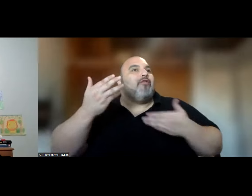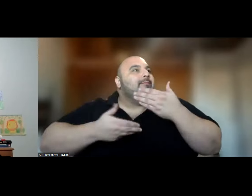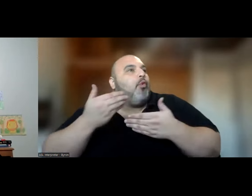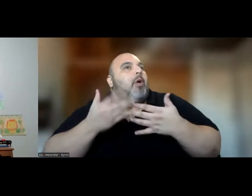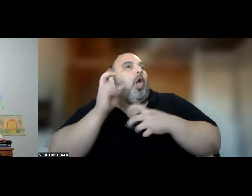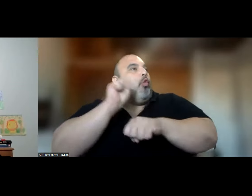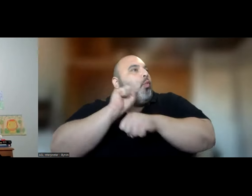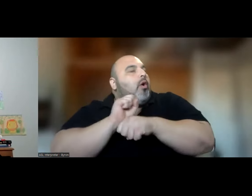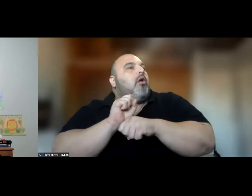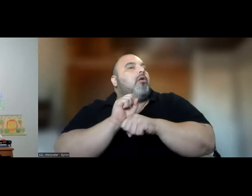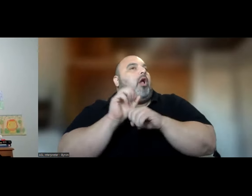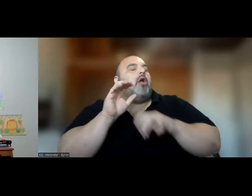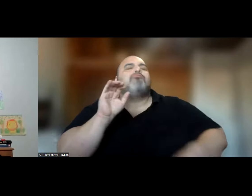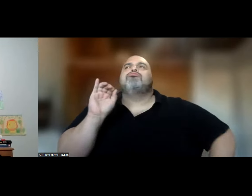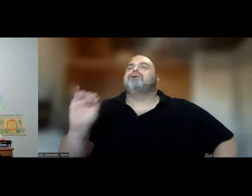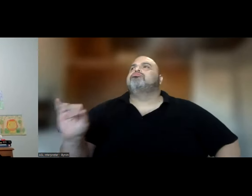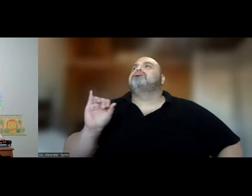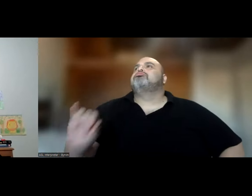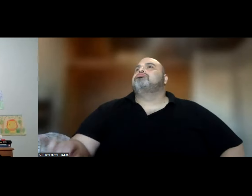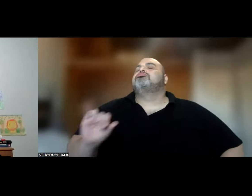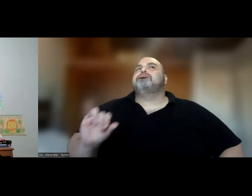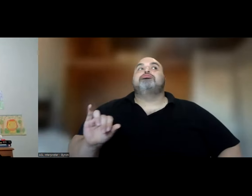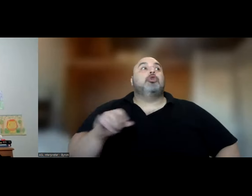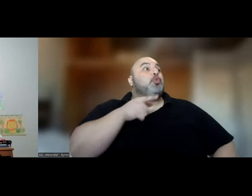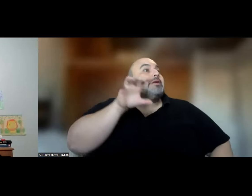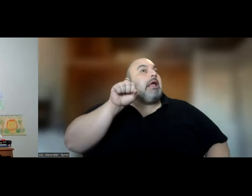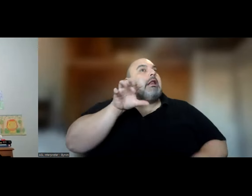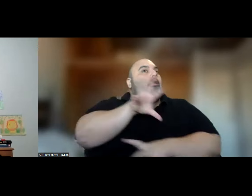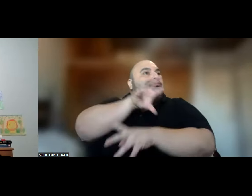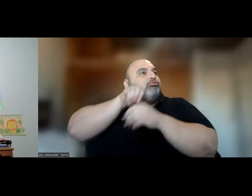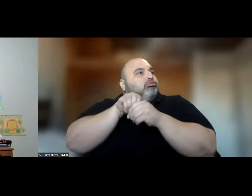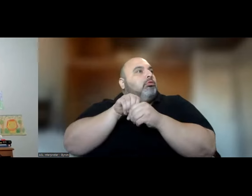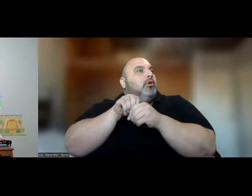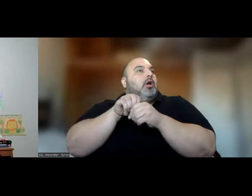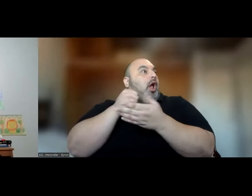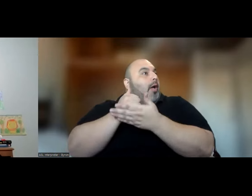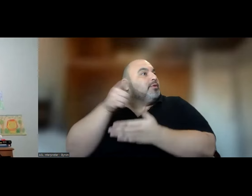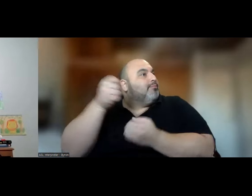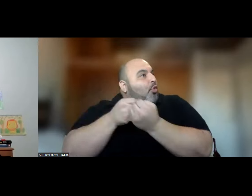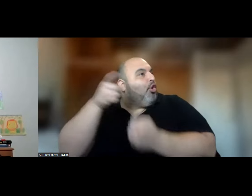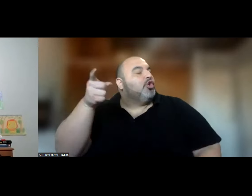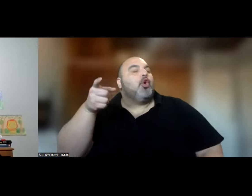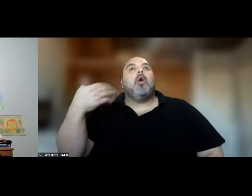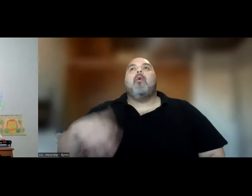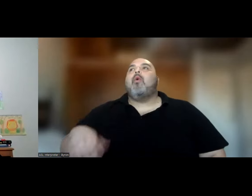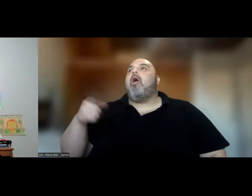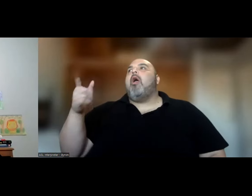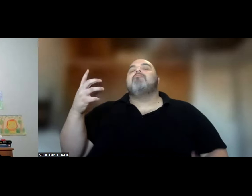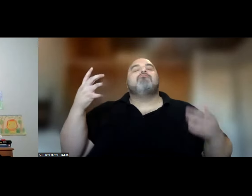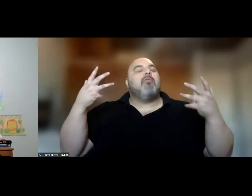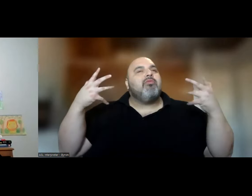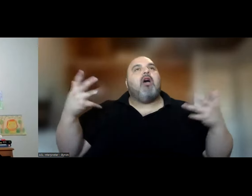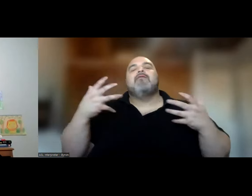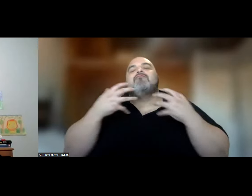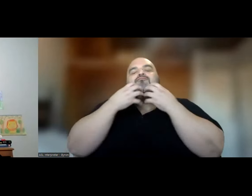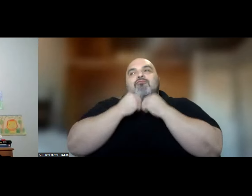and how I can glob on, jump on, and help support it. So Catherine, a lot of gratitude to you